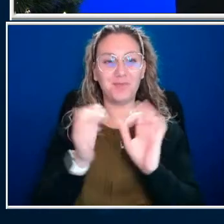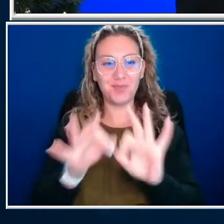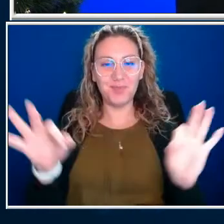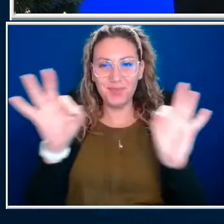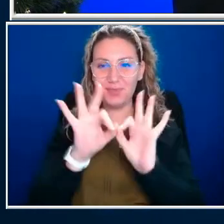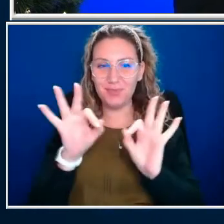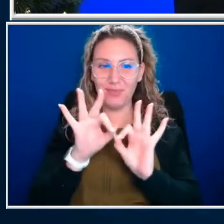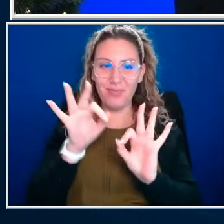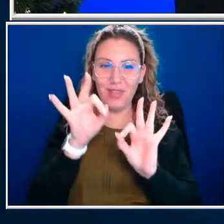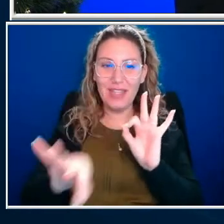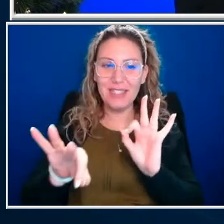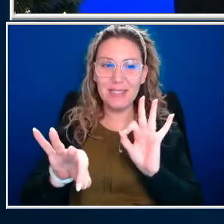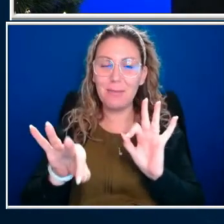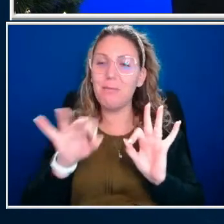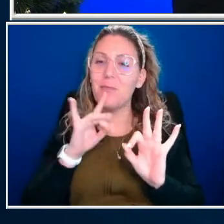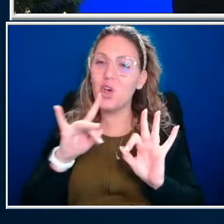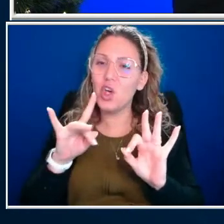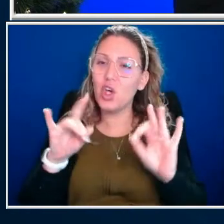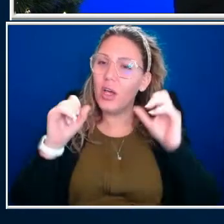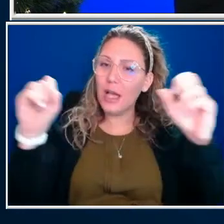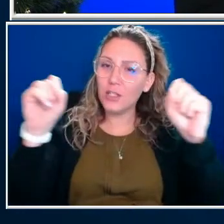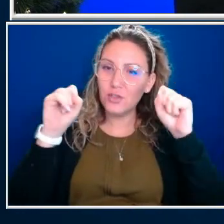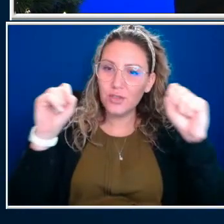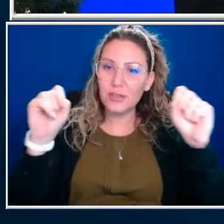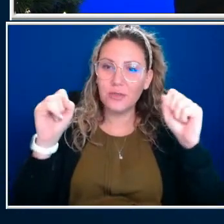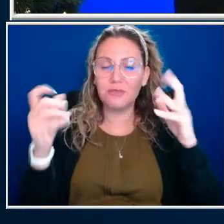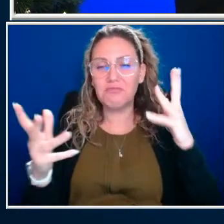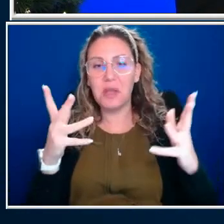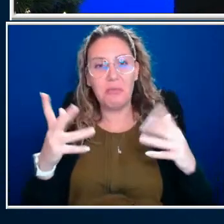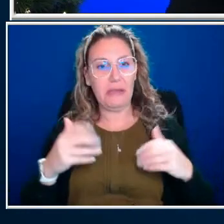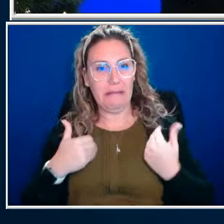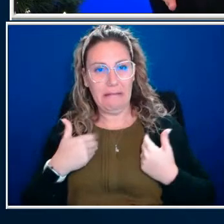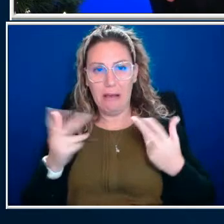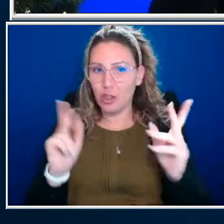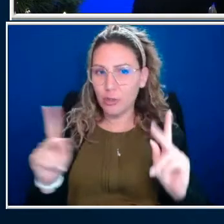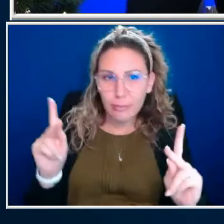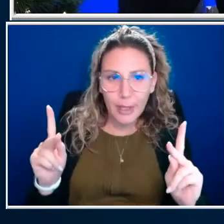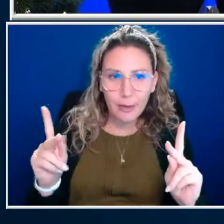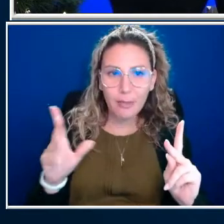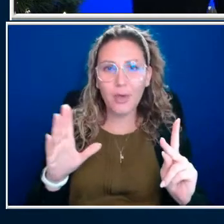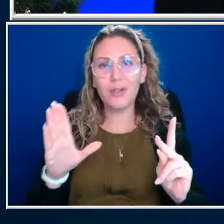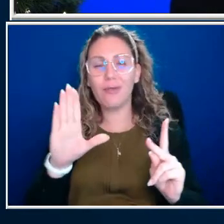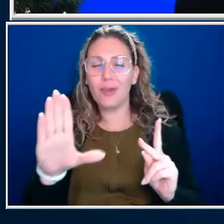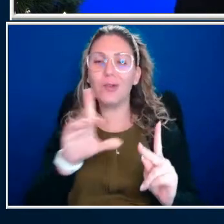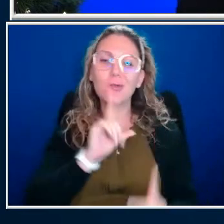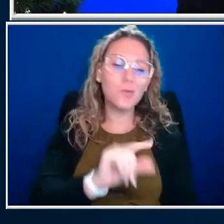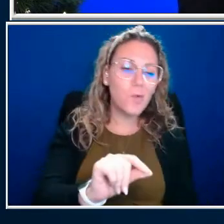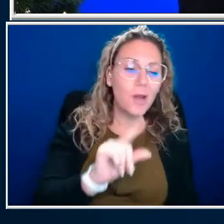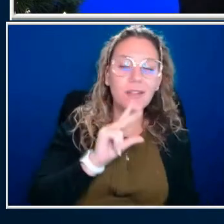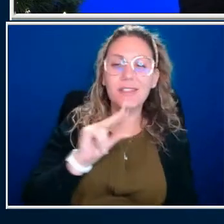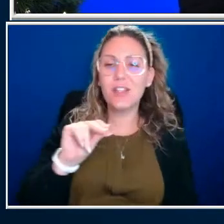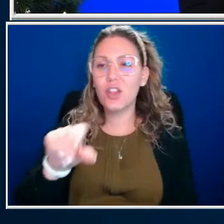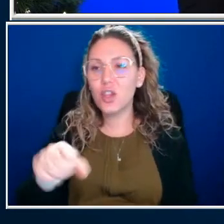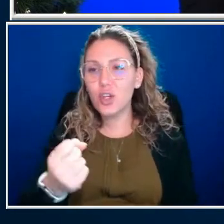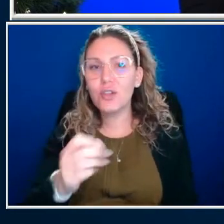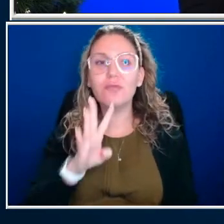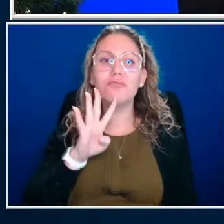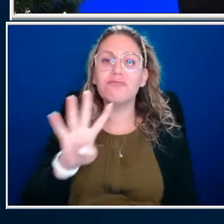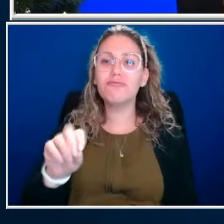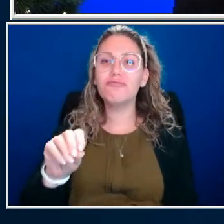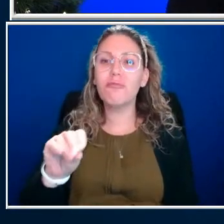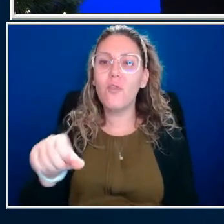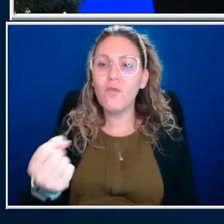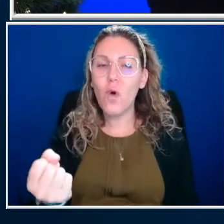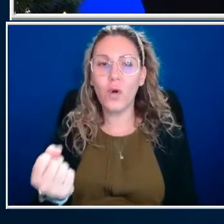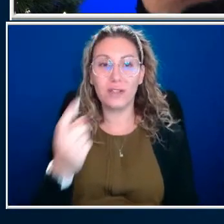for maybe younger people, in their 20s, 30s, and 40s as we age, to do simple things like that? Is that important,